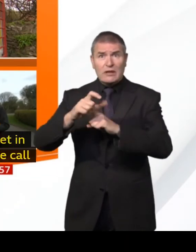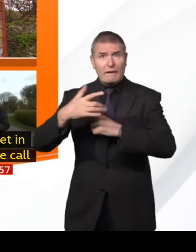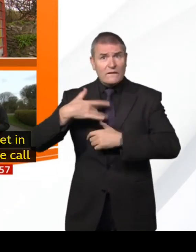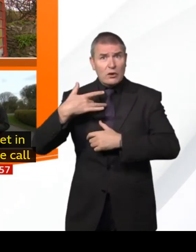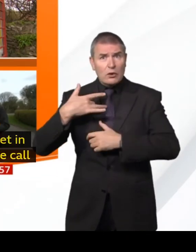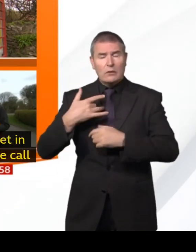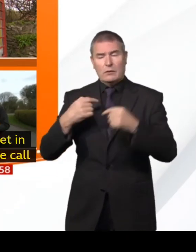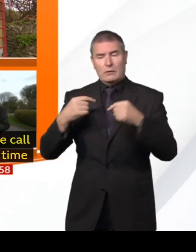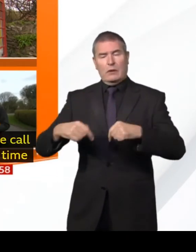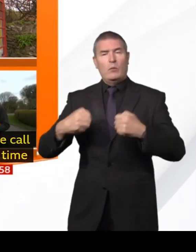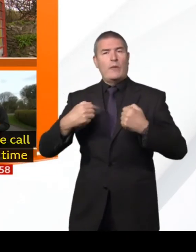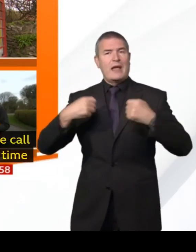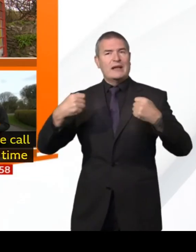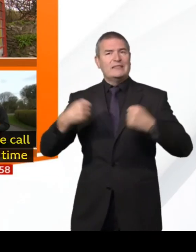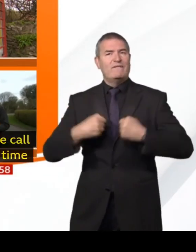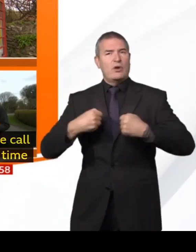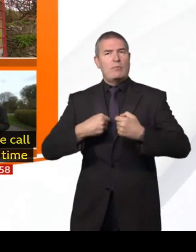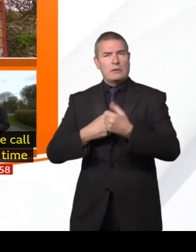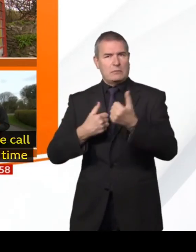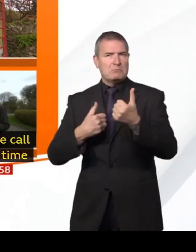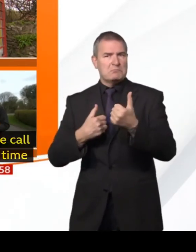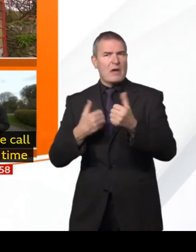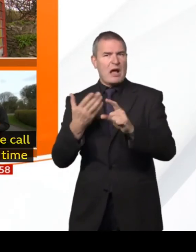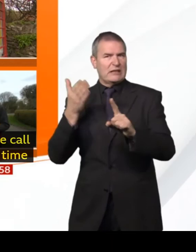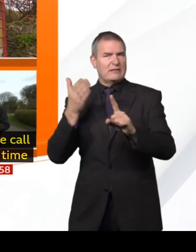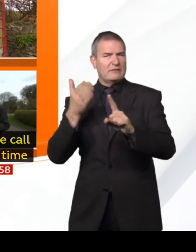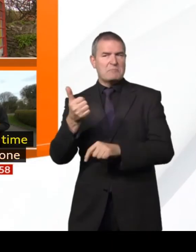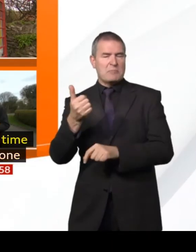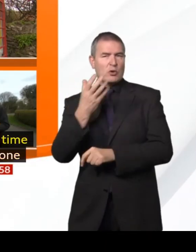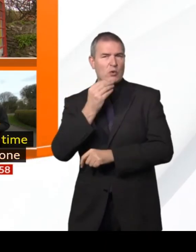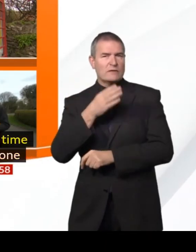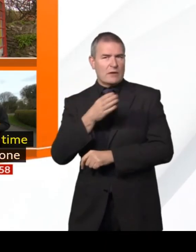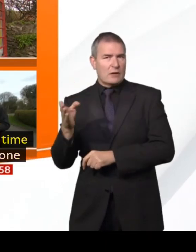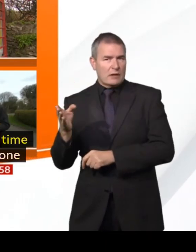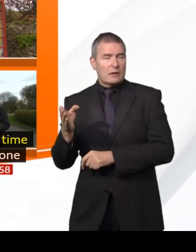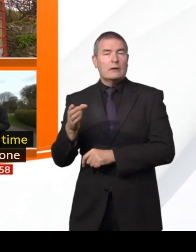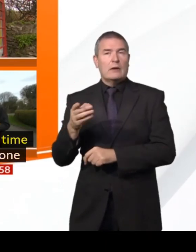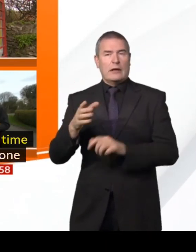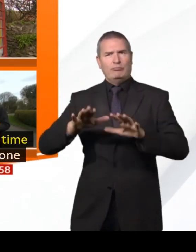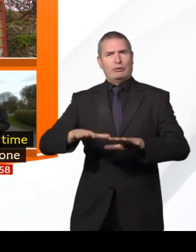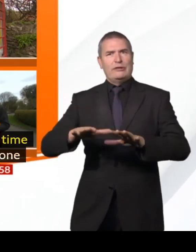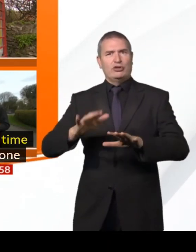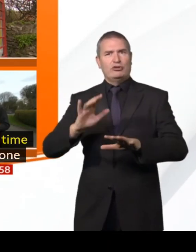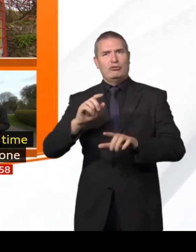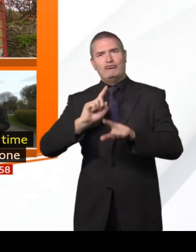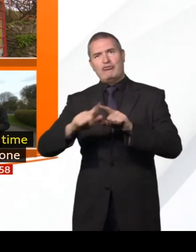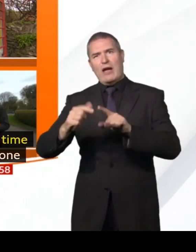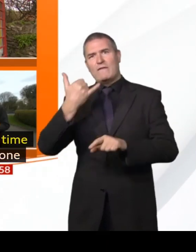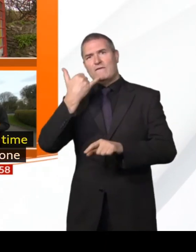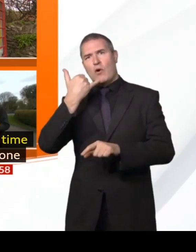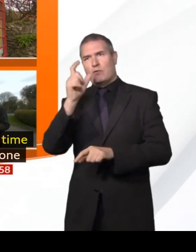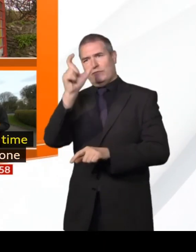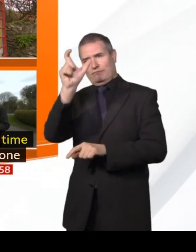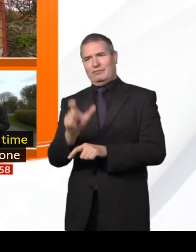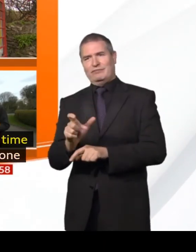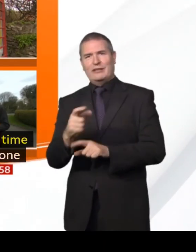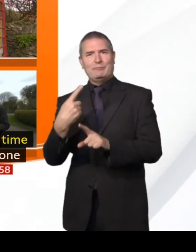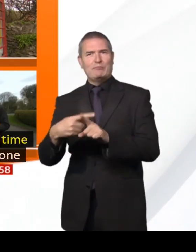so recognisable, and it's great that such a great sort of British institution is still being used in a positive way, I